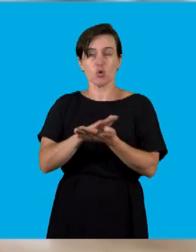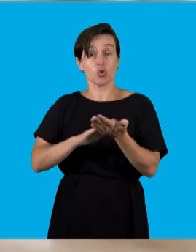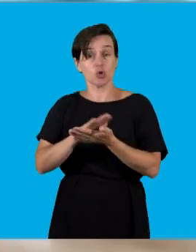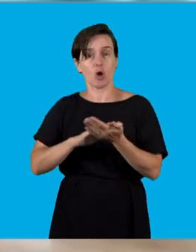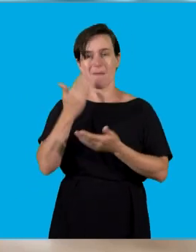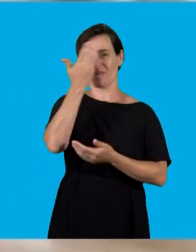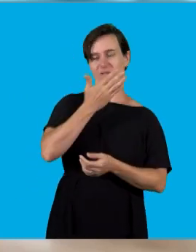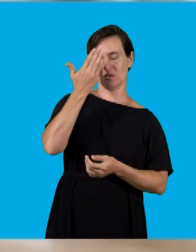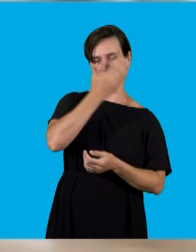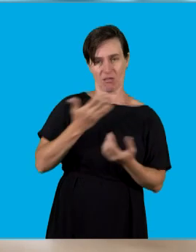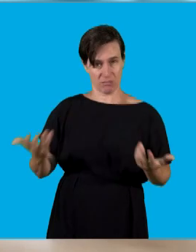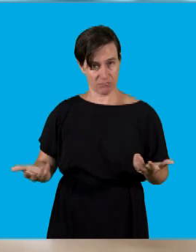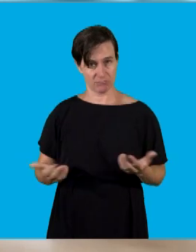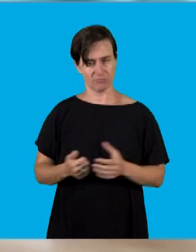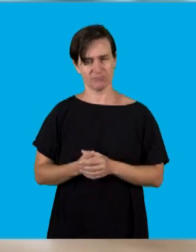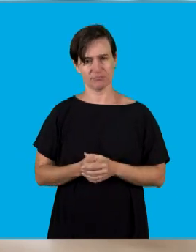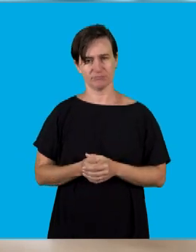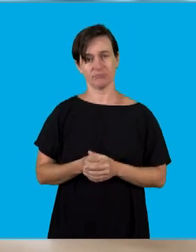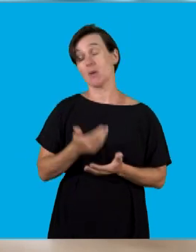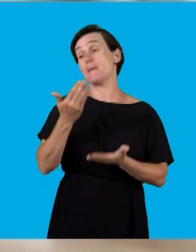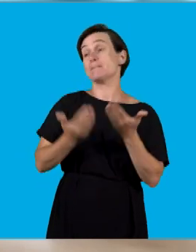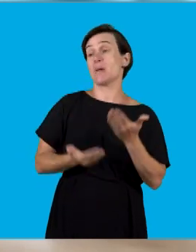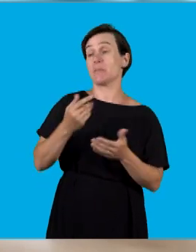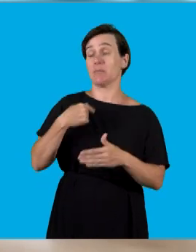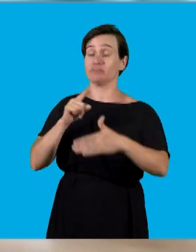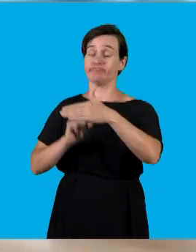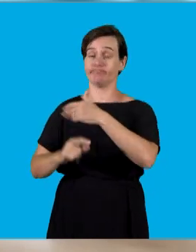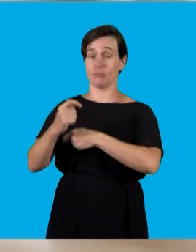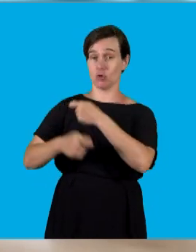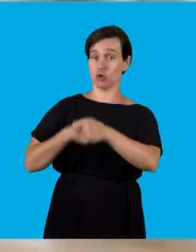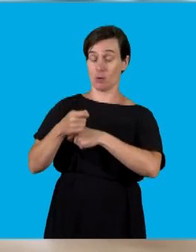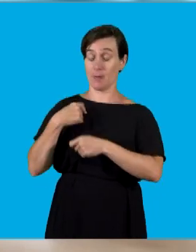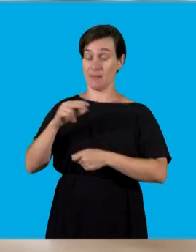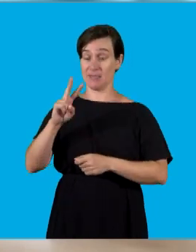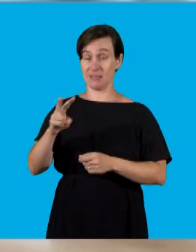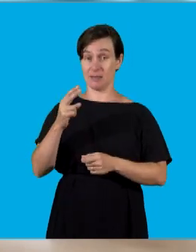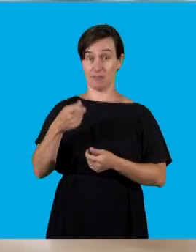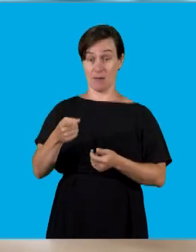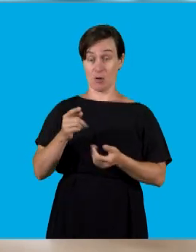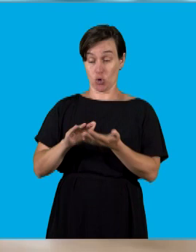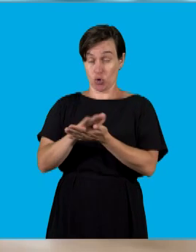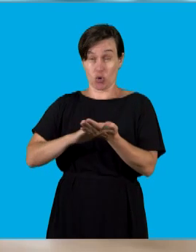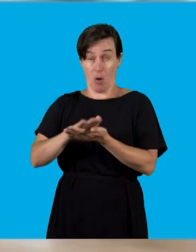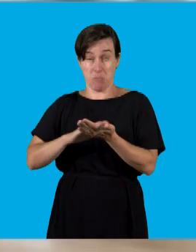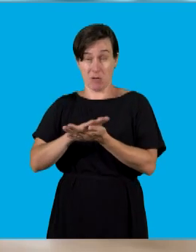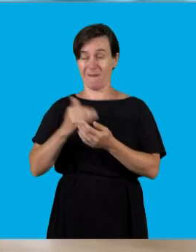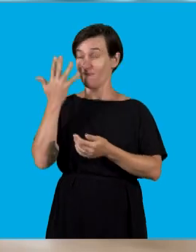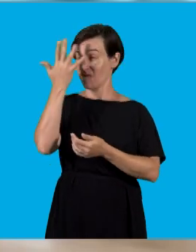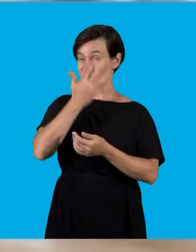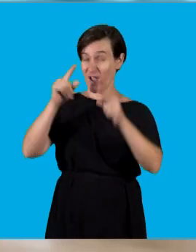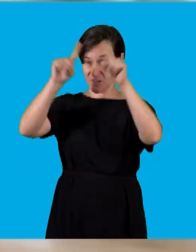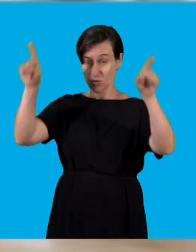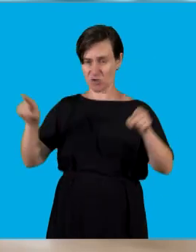soap and a face cloth. So it might happen that when you enter a shop, you will find that the soap and the face cloth